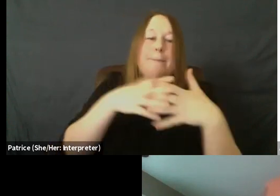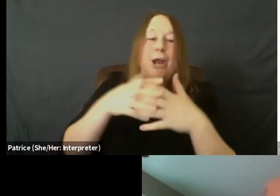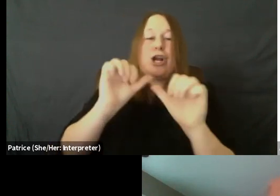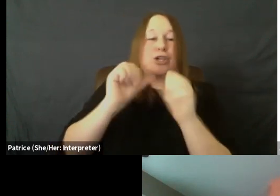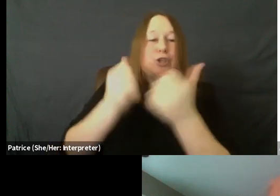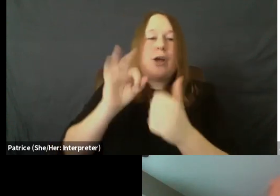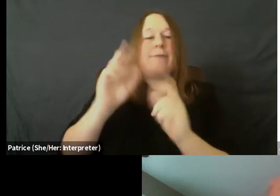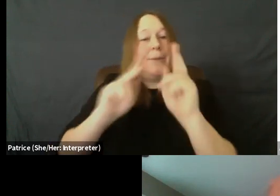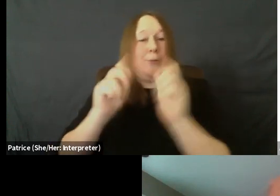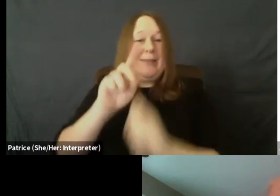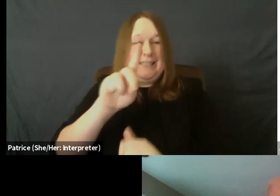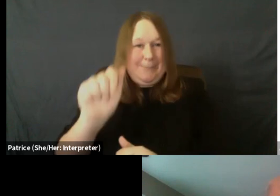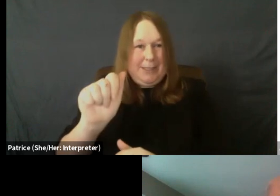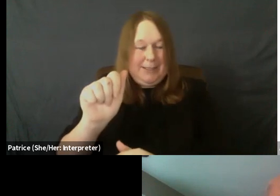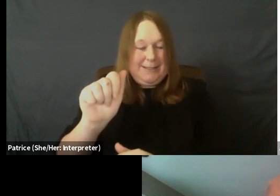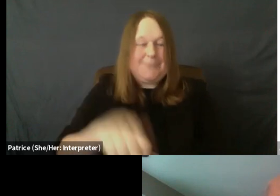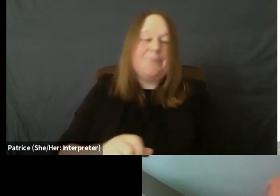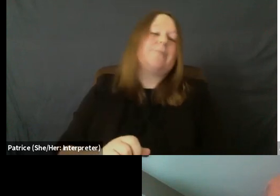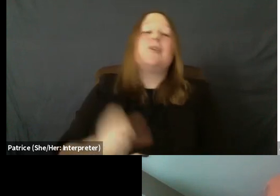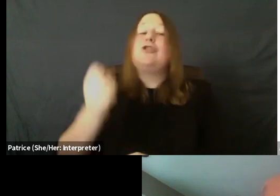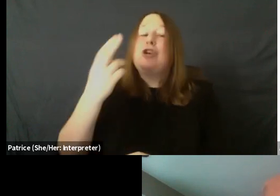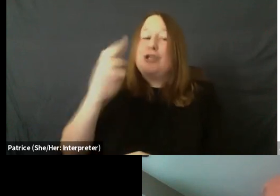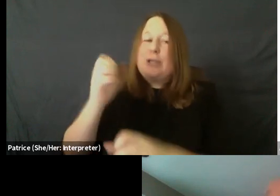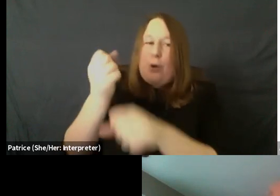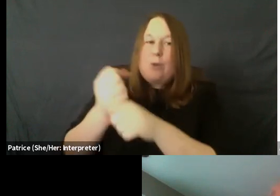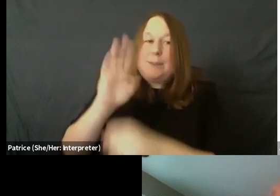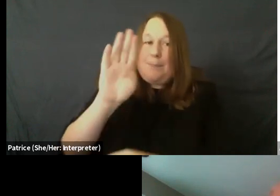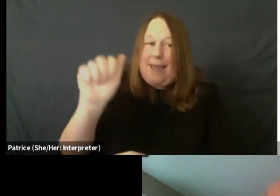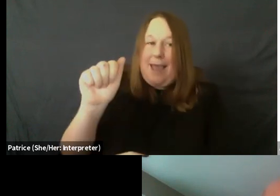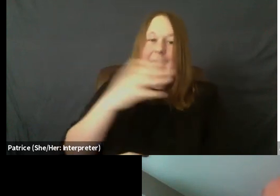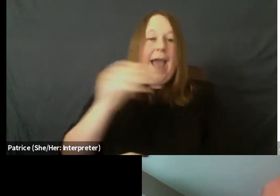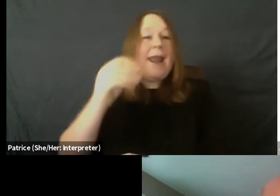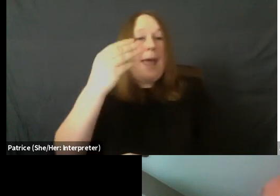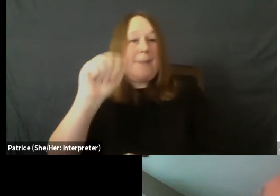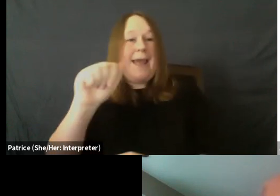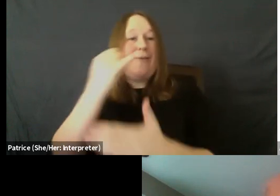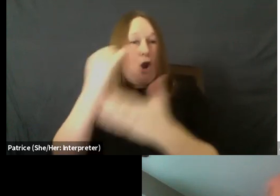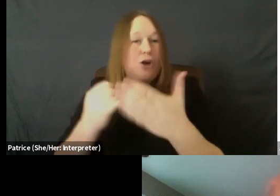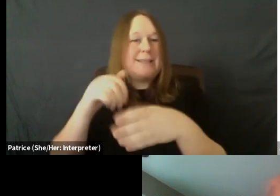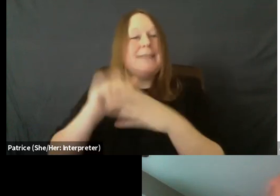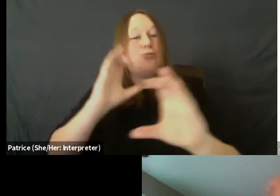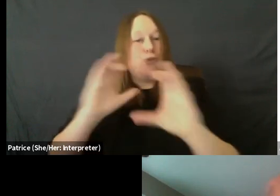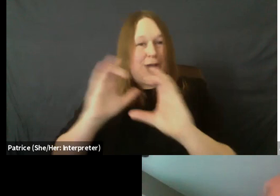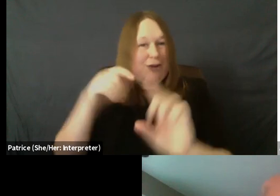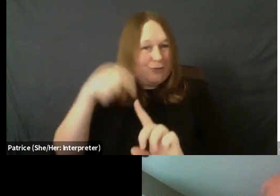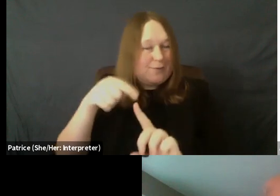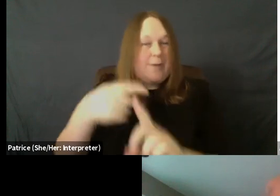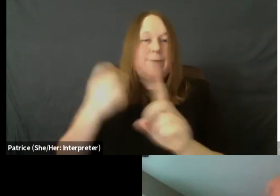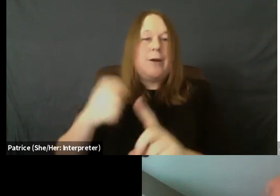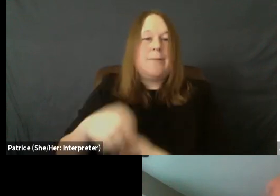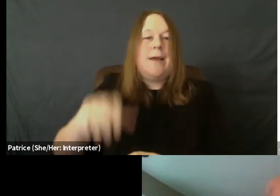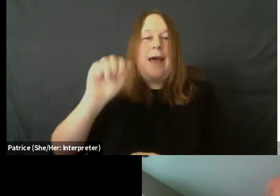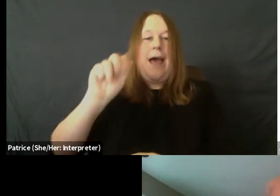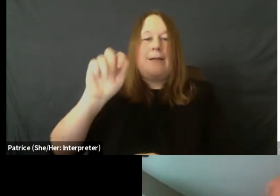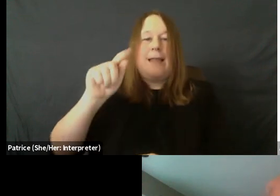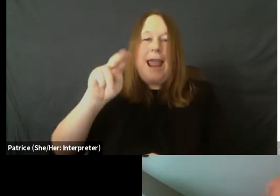Association of People with Disabilities. She holds a BA and a Master of Arts in Communications from Abilene